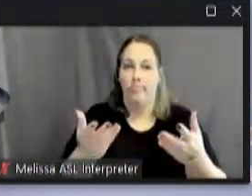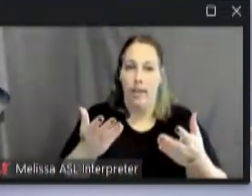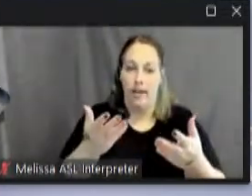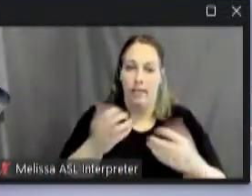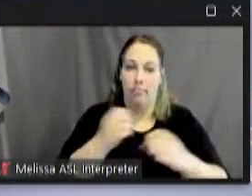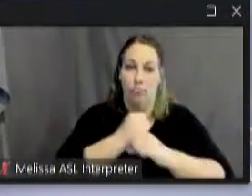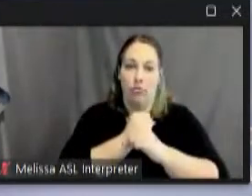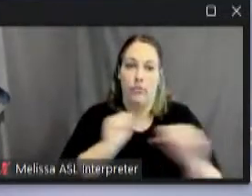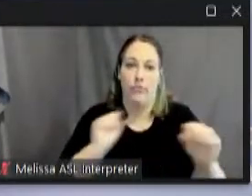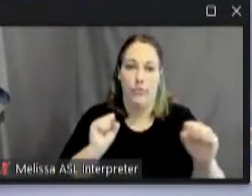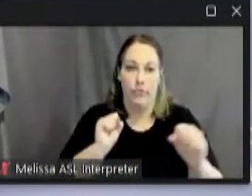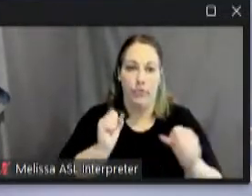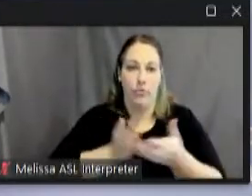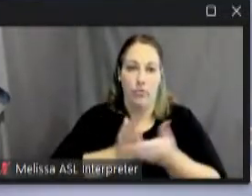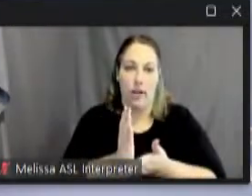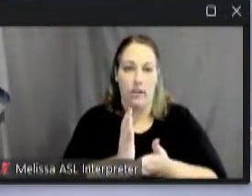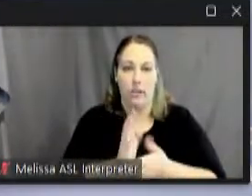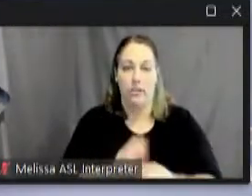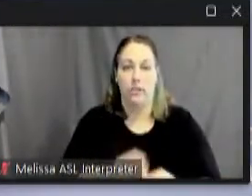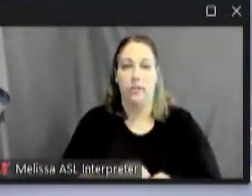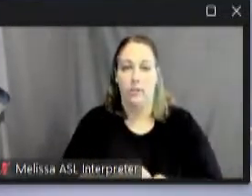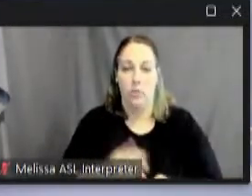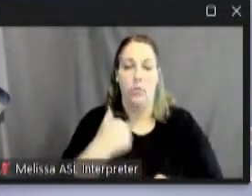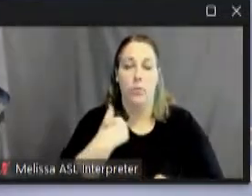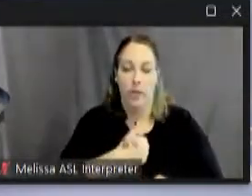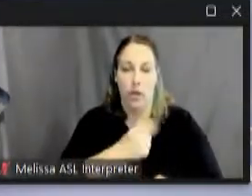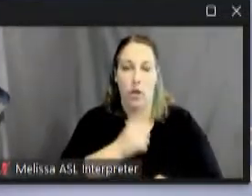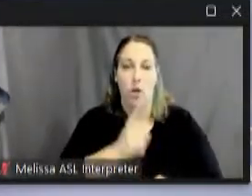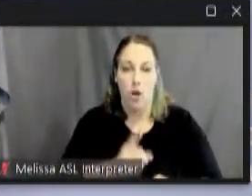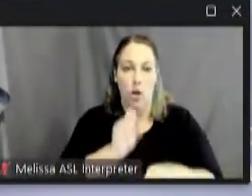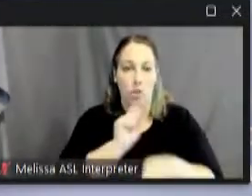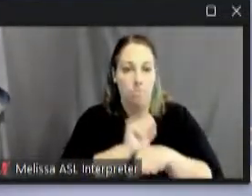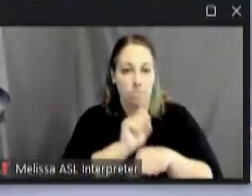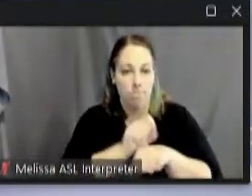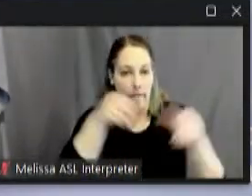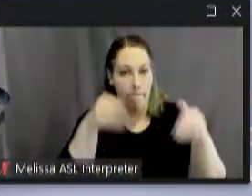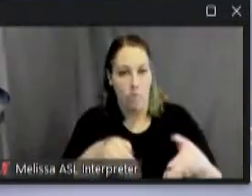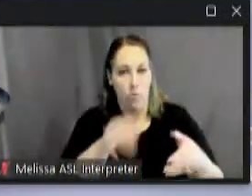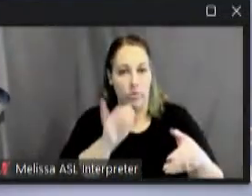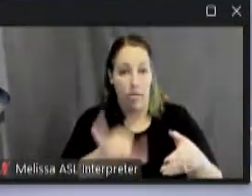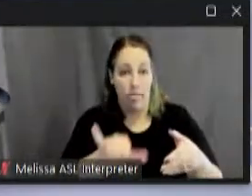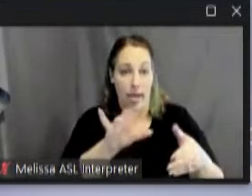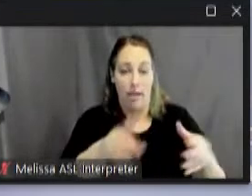So we are working on this that would be useful